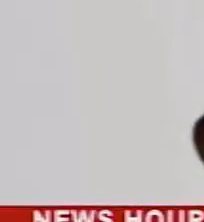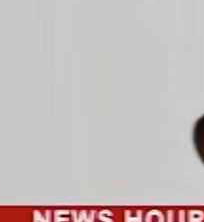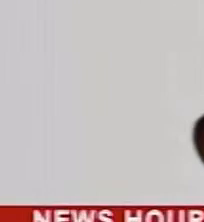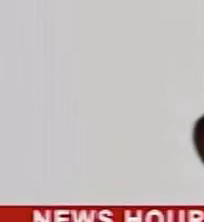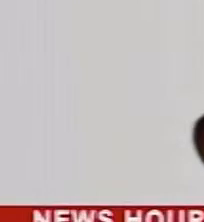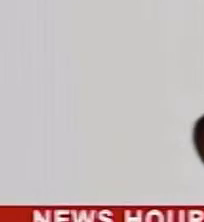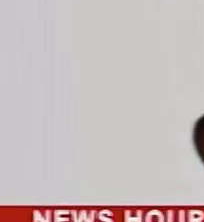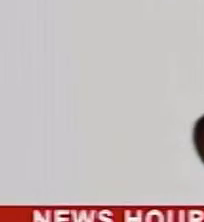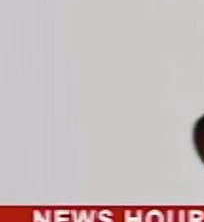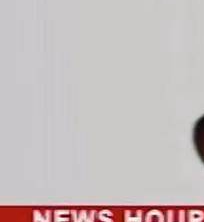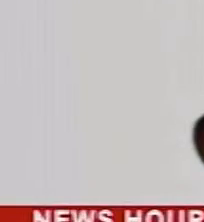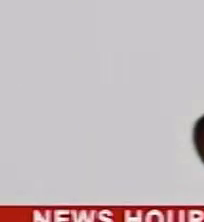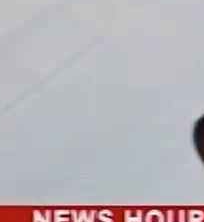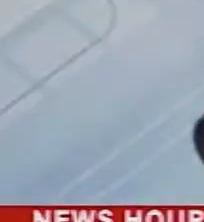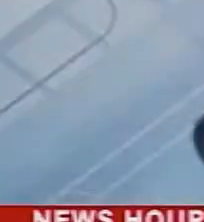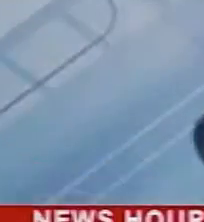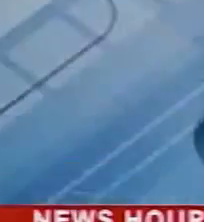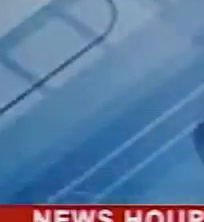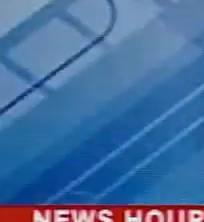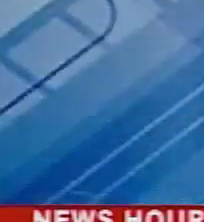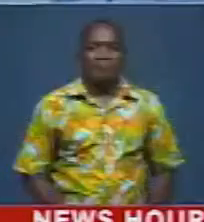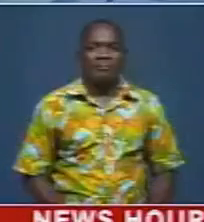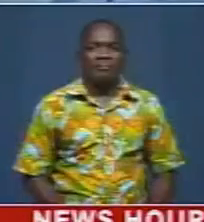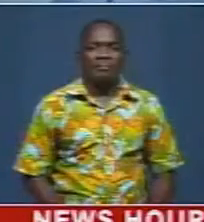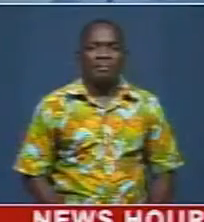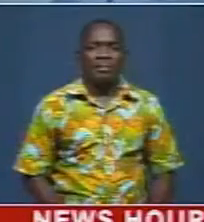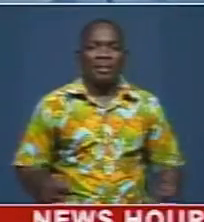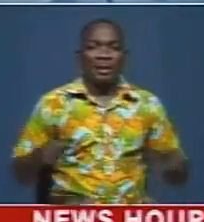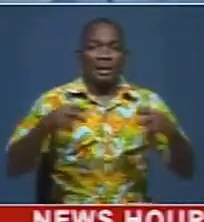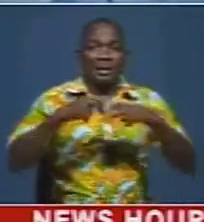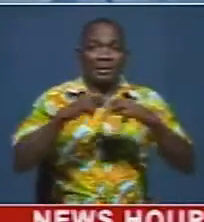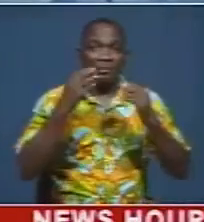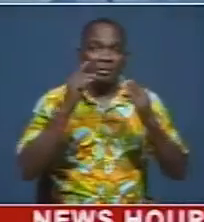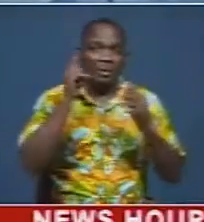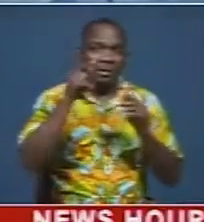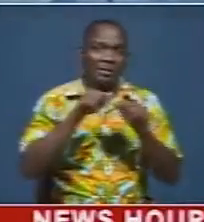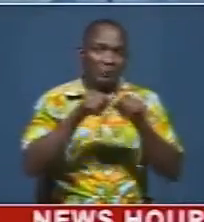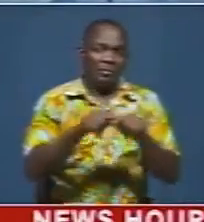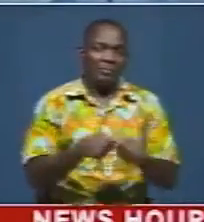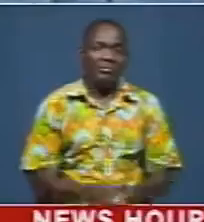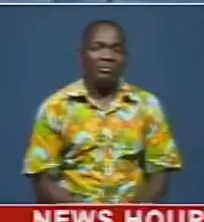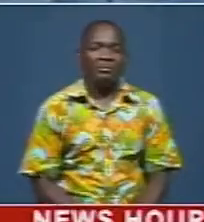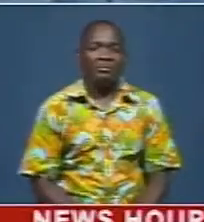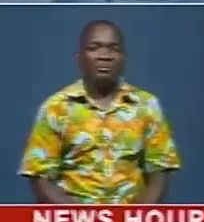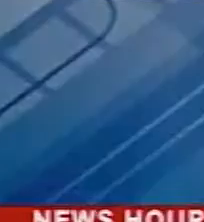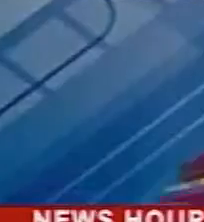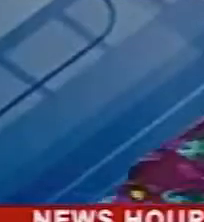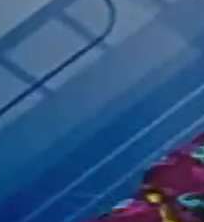Stay with us.